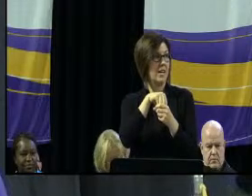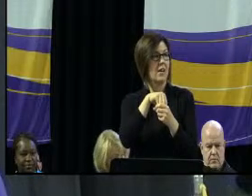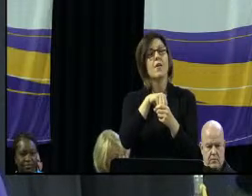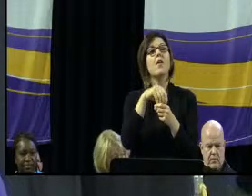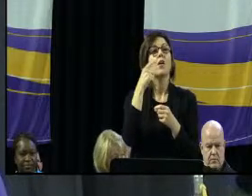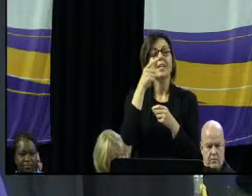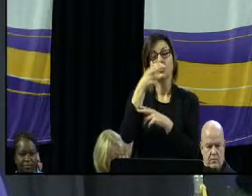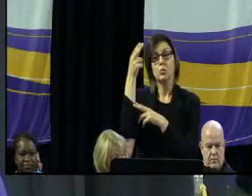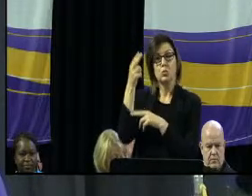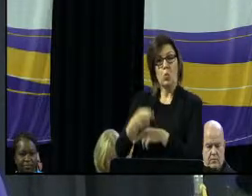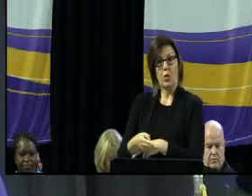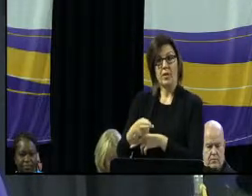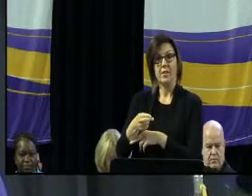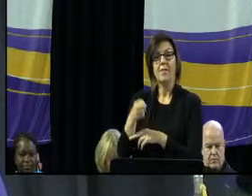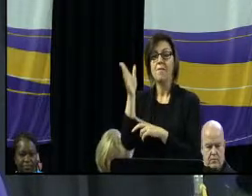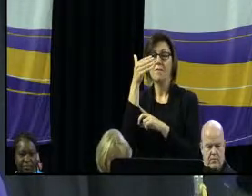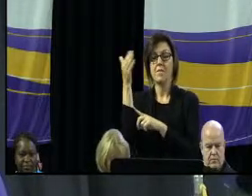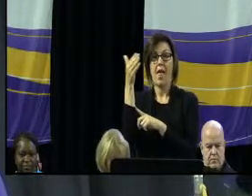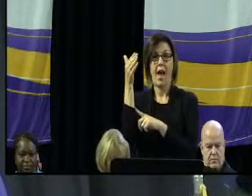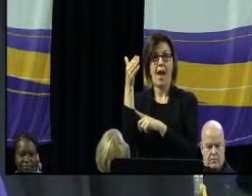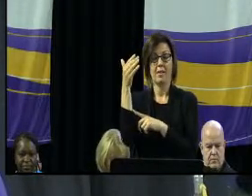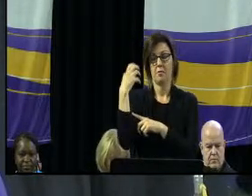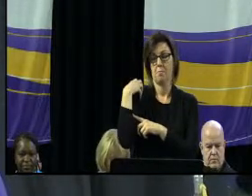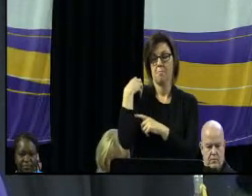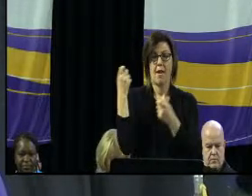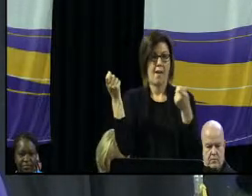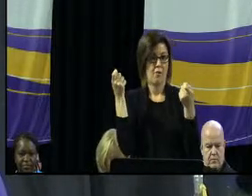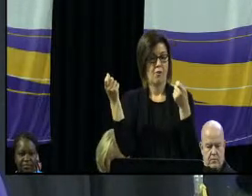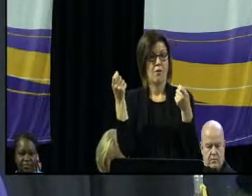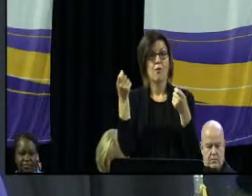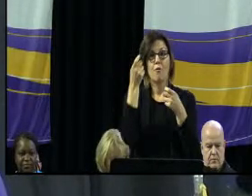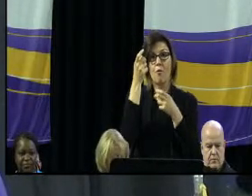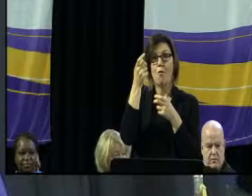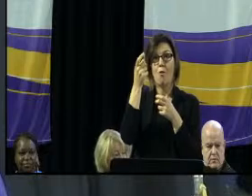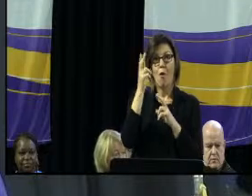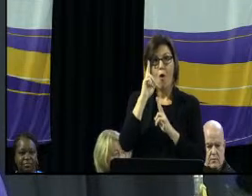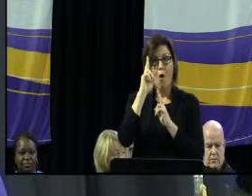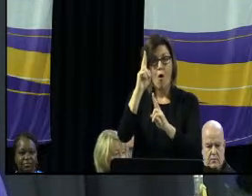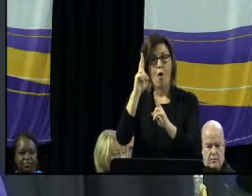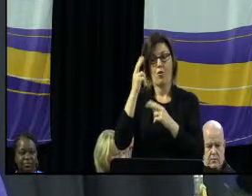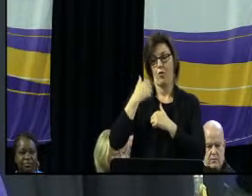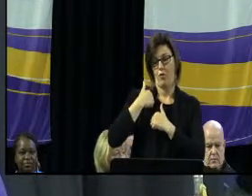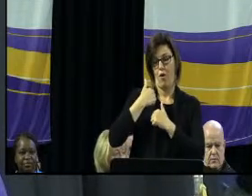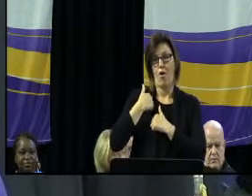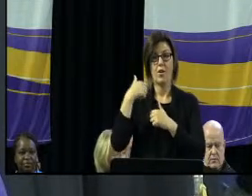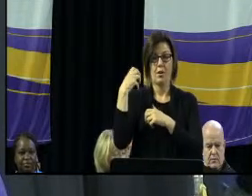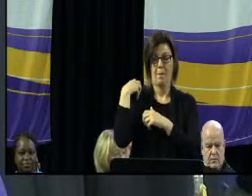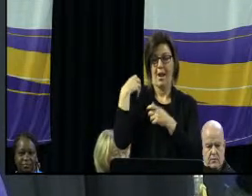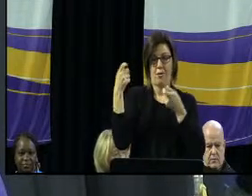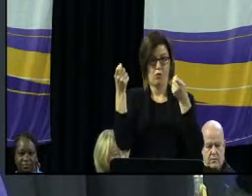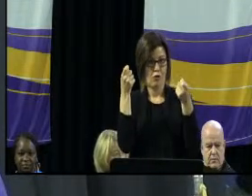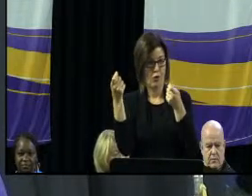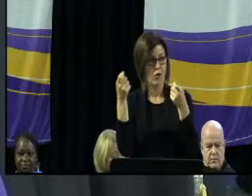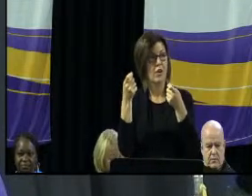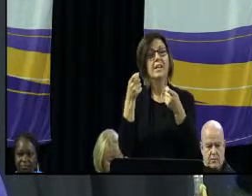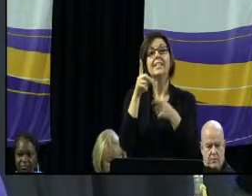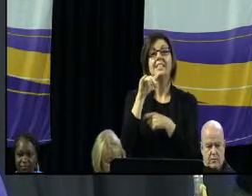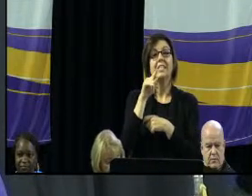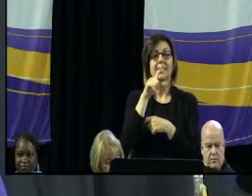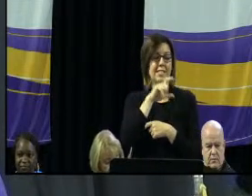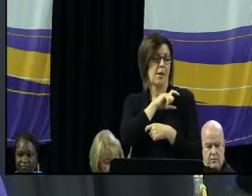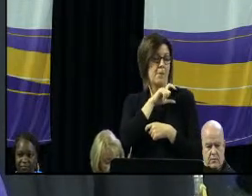historian, flag detail commander, honor guard commander, operations squadron commander, deputy group